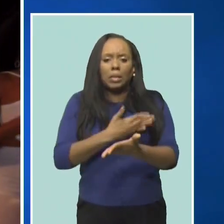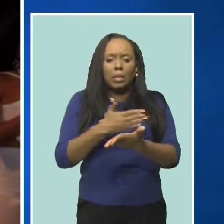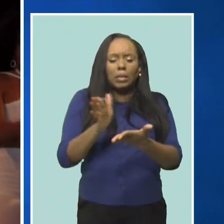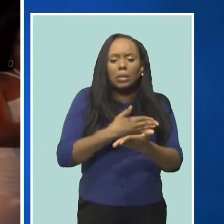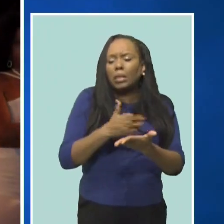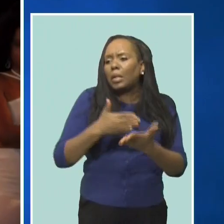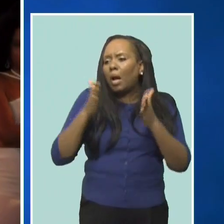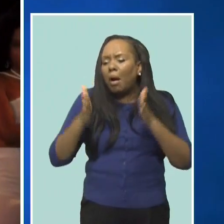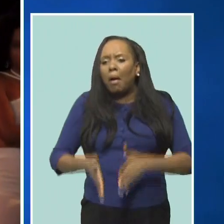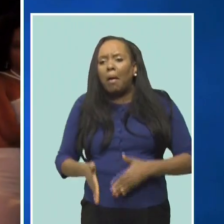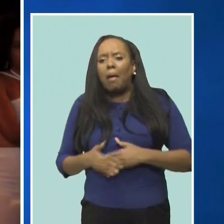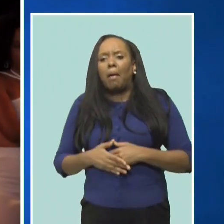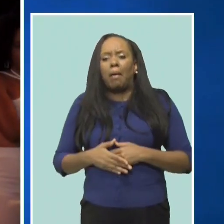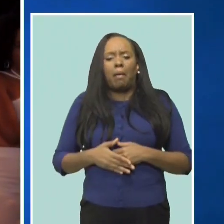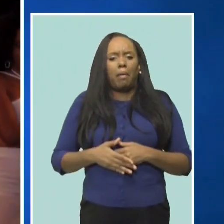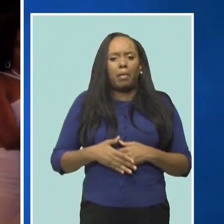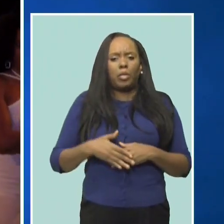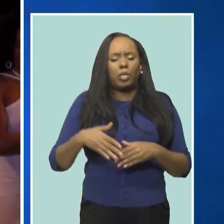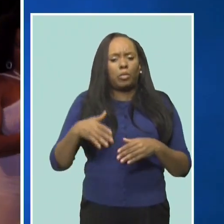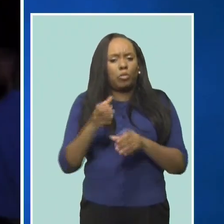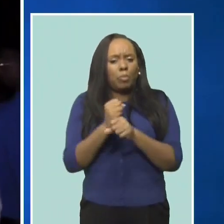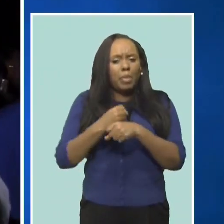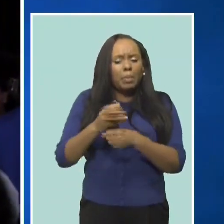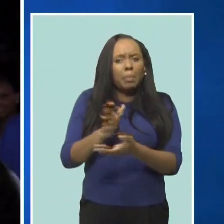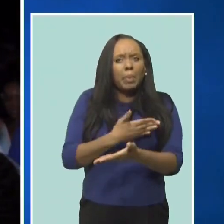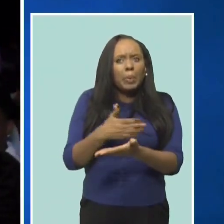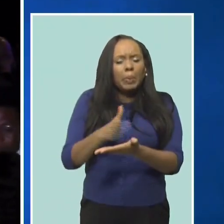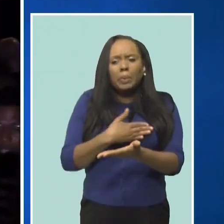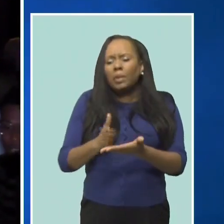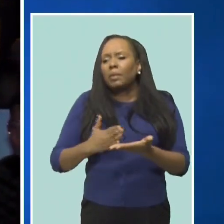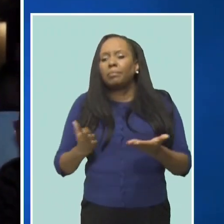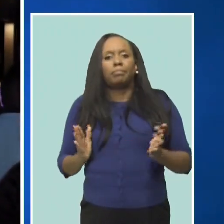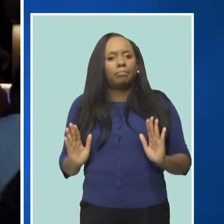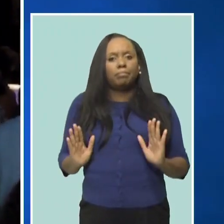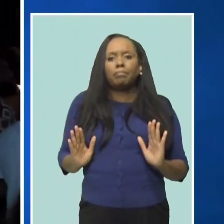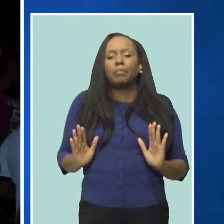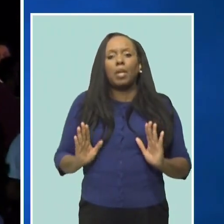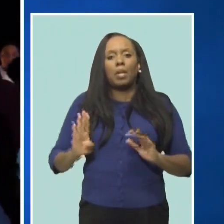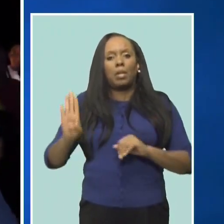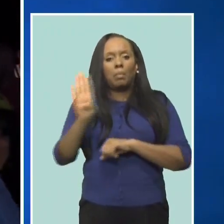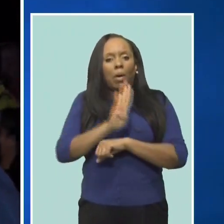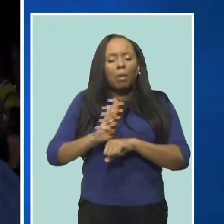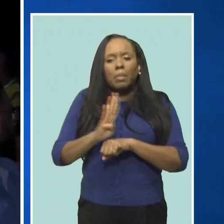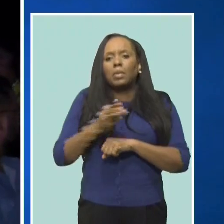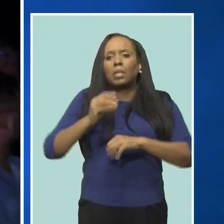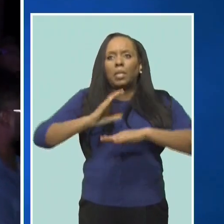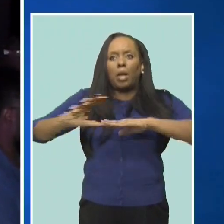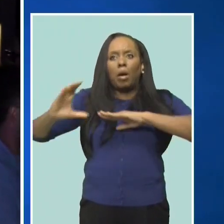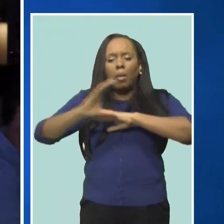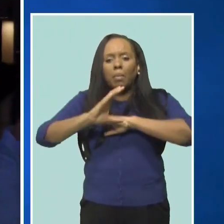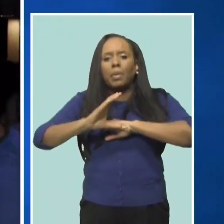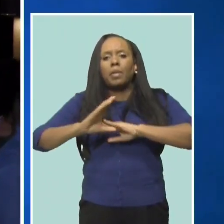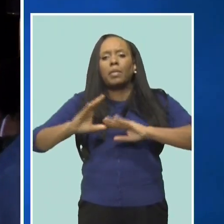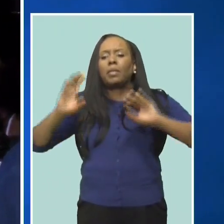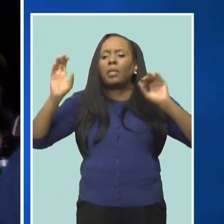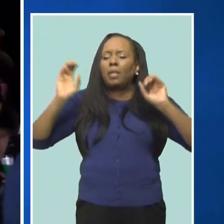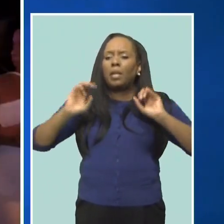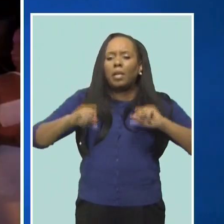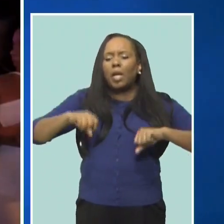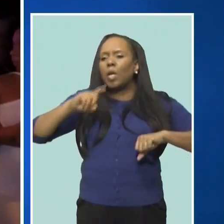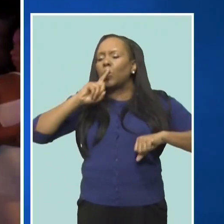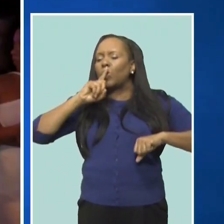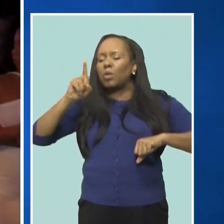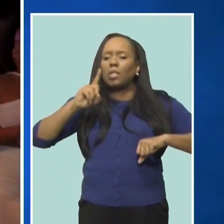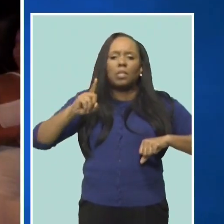producer, you name it, you must now be able to see Barbados and the region, first of all, as your marketplace. And why do I say the region? We're part of the